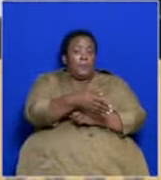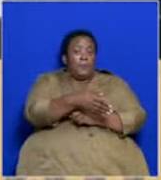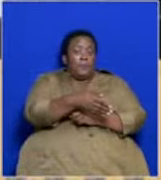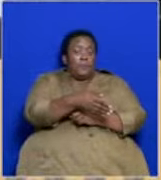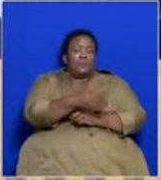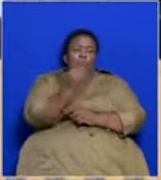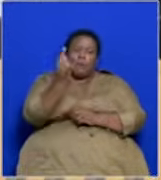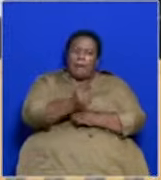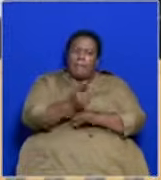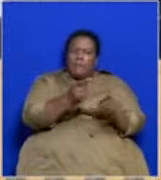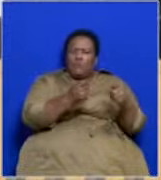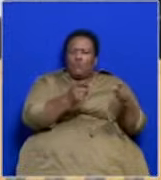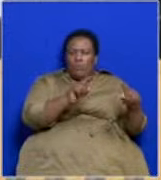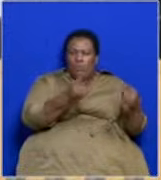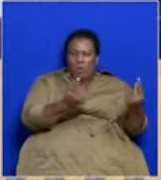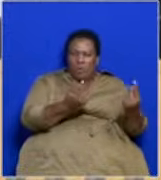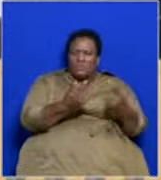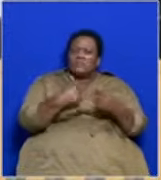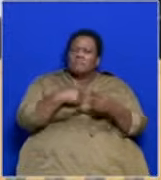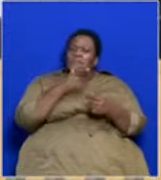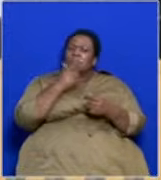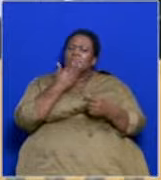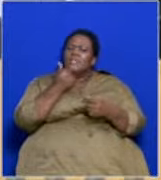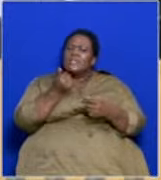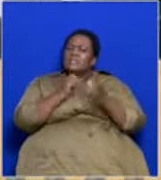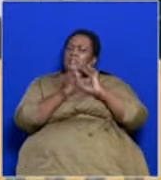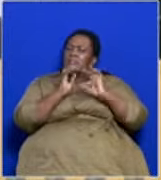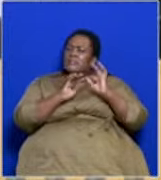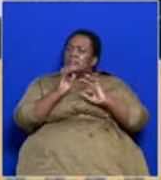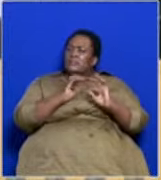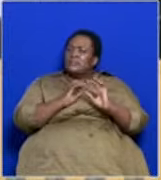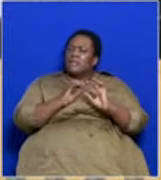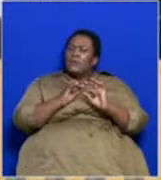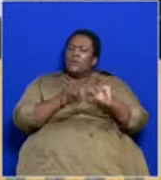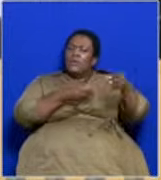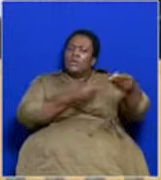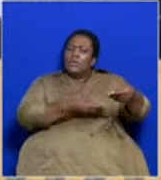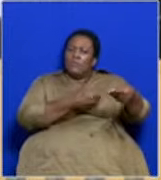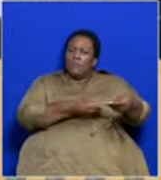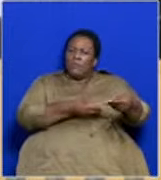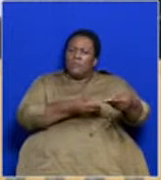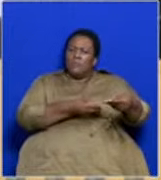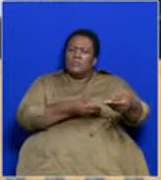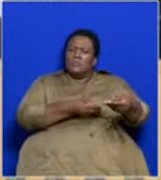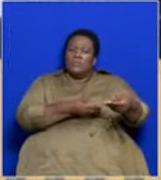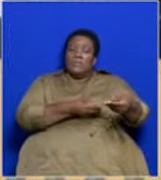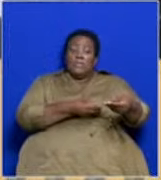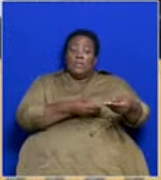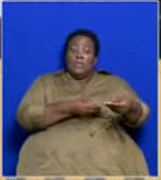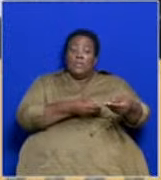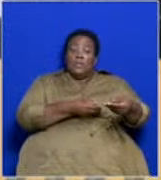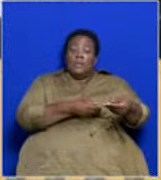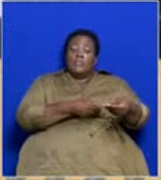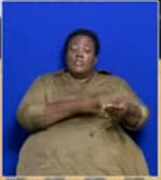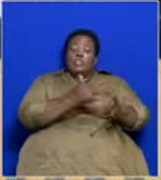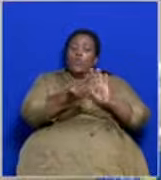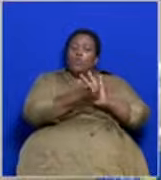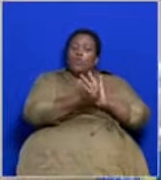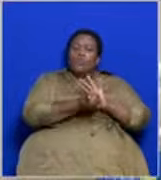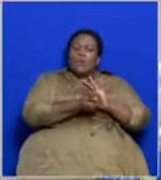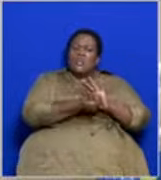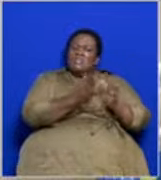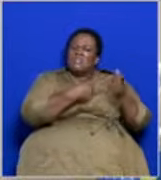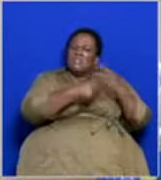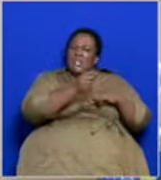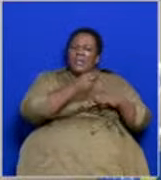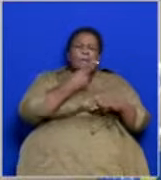the documentation authorizing the trade of cigarettes? I personally am not aware of it. What documentation could they potentially have been